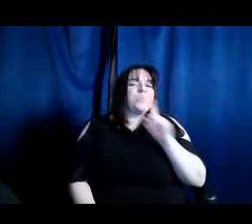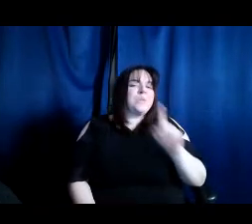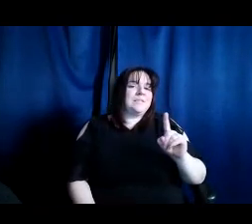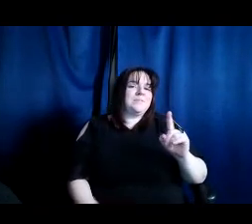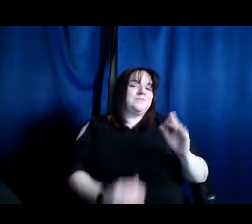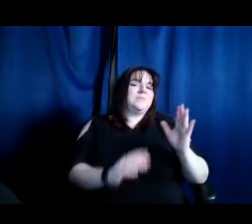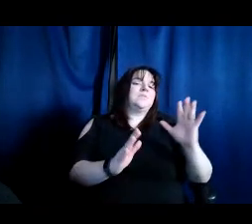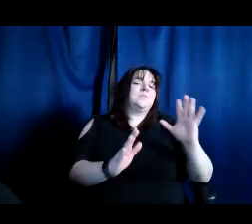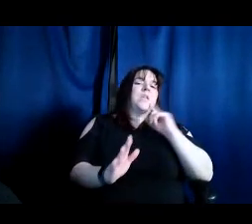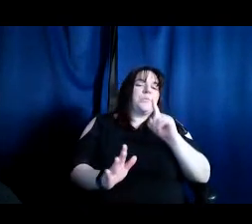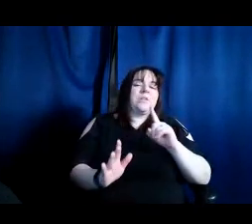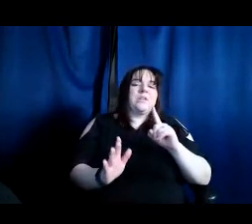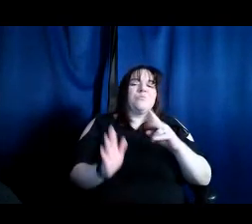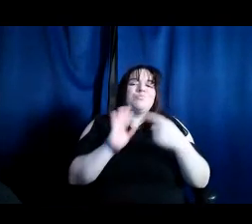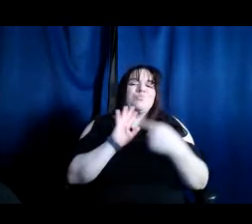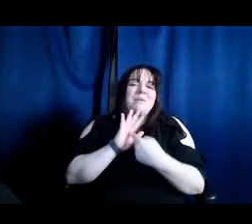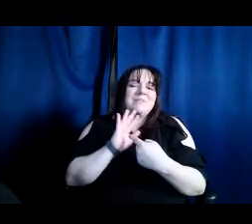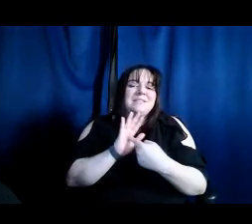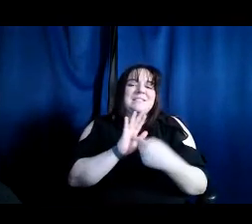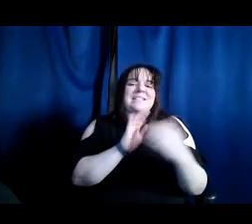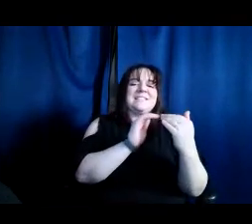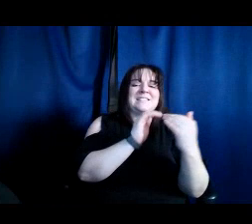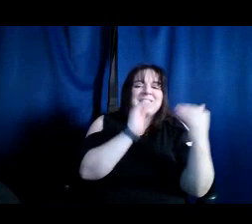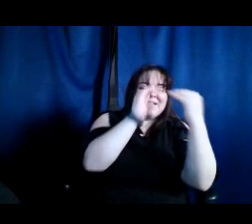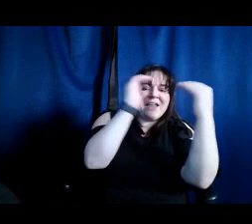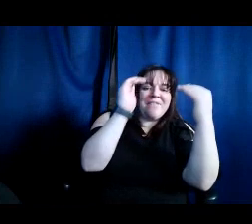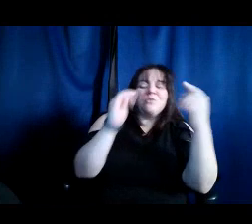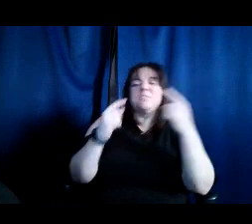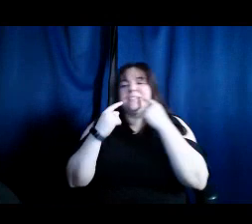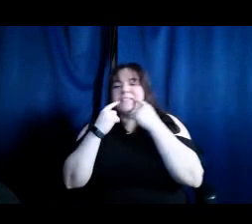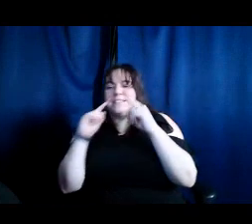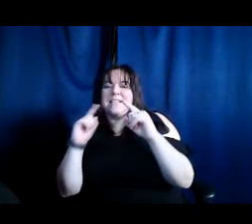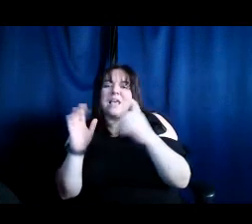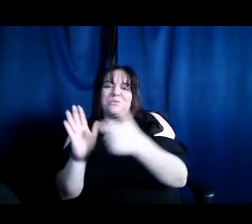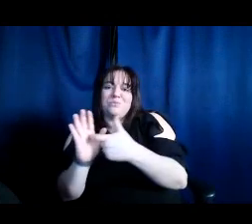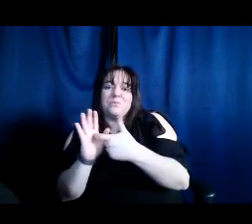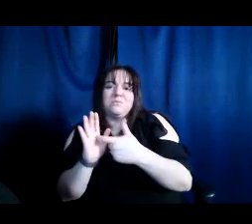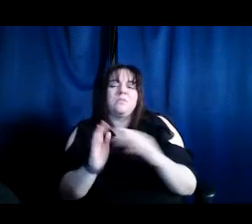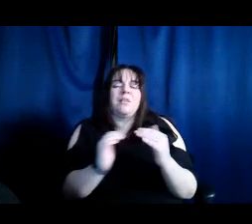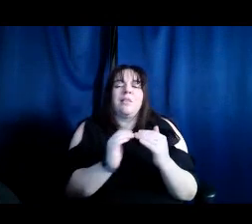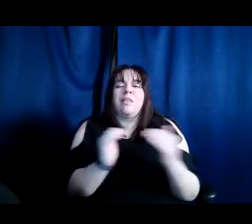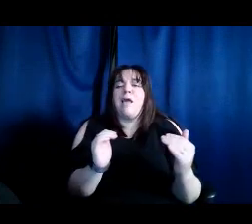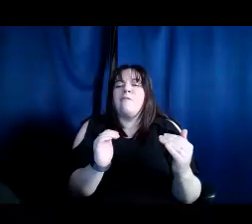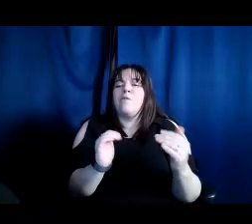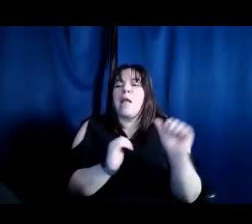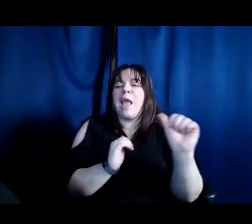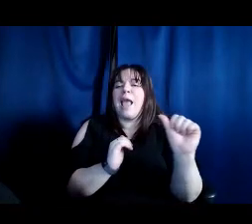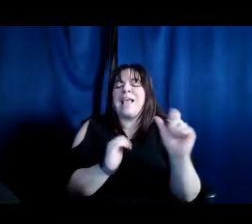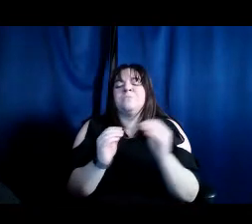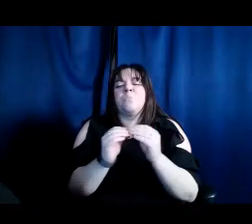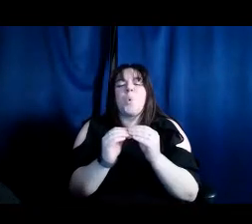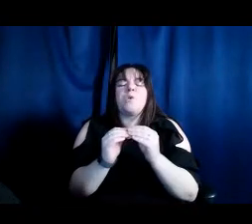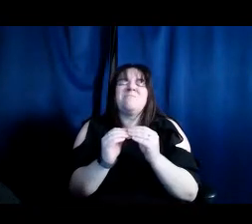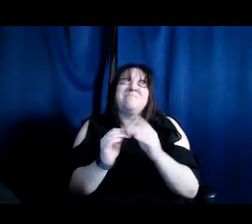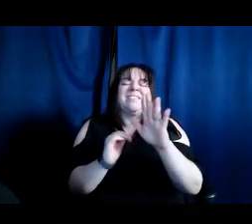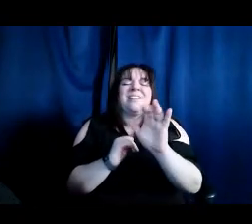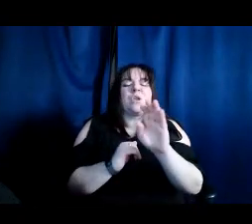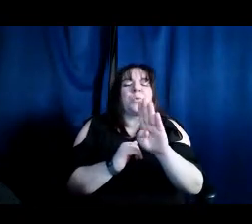criteria. The most basic is level single A. Think of this as the base layer of your cake, as